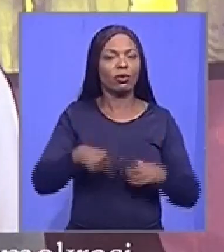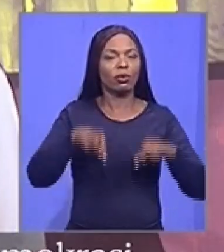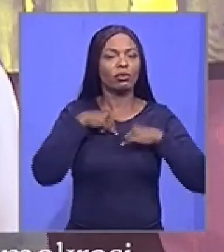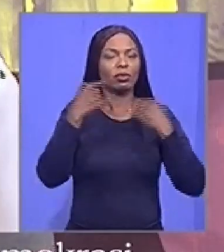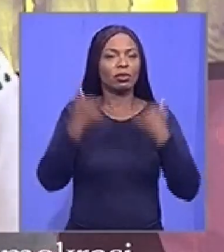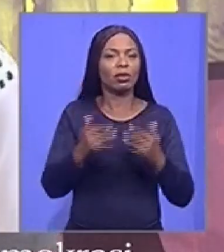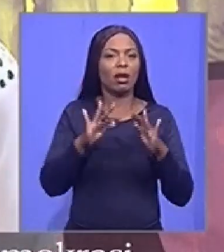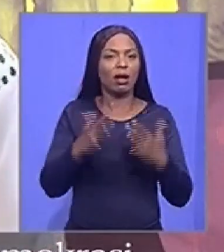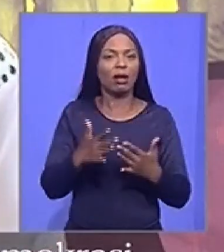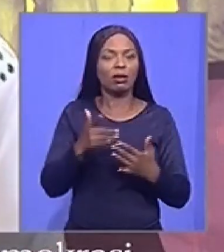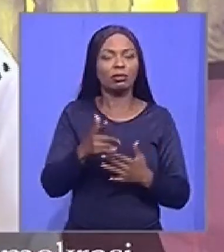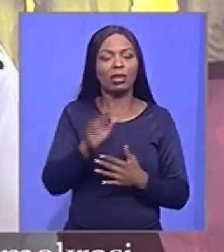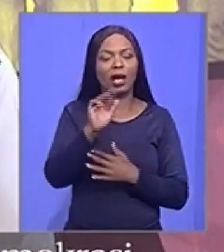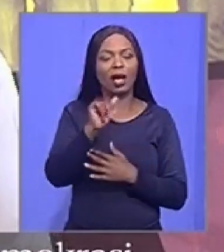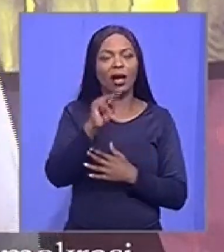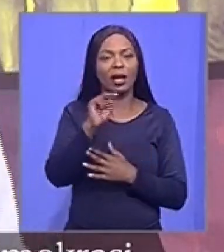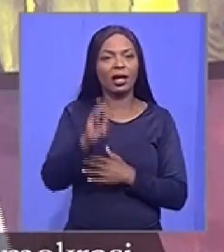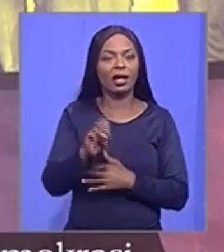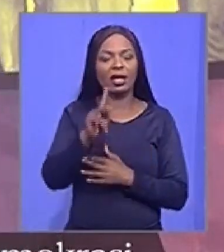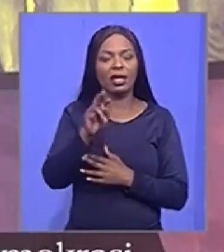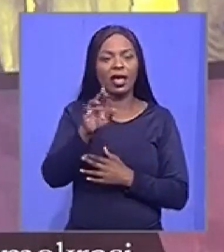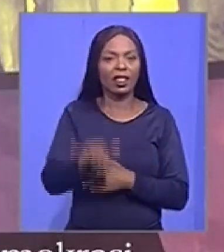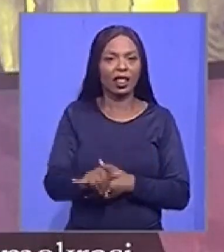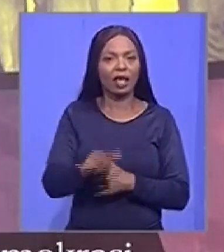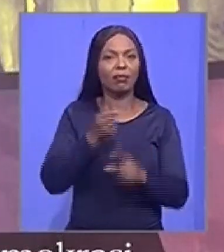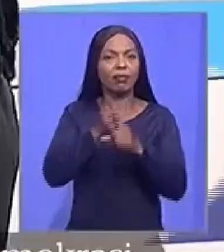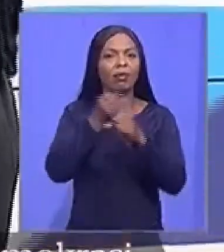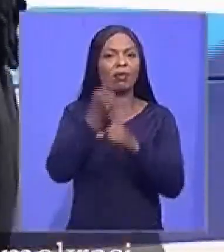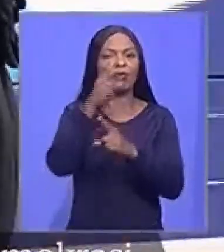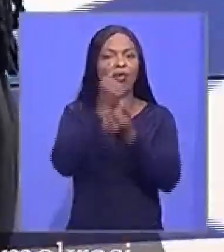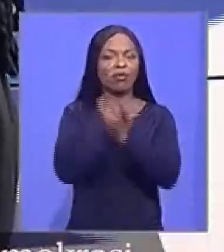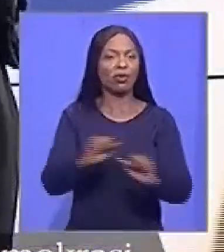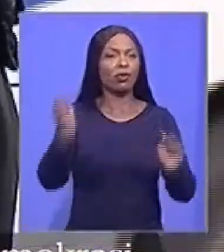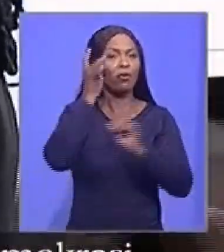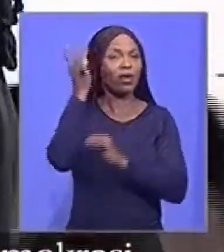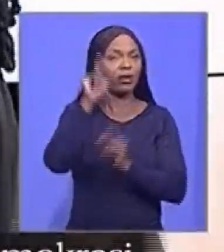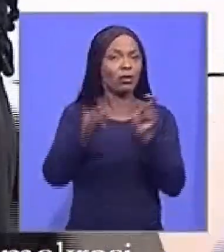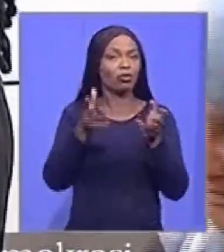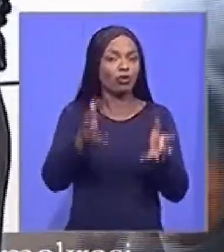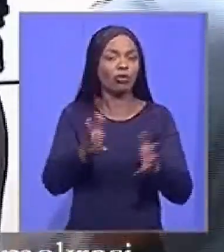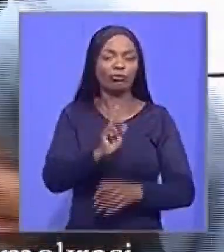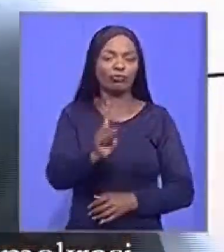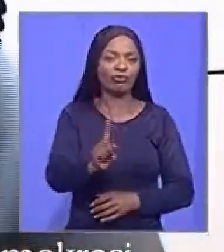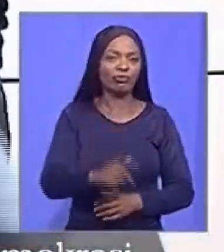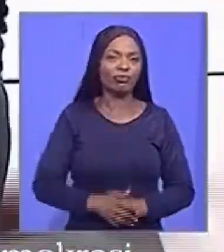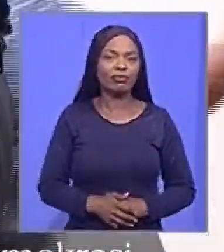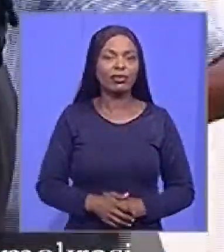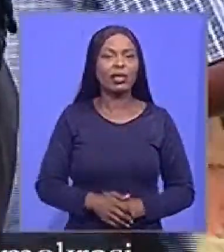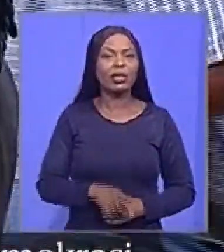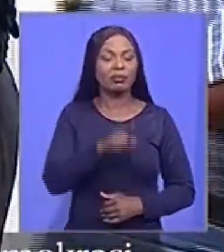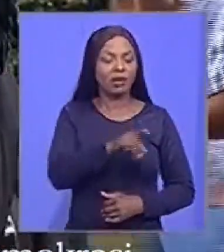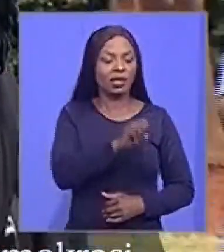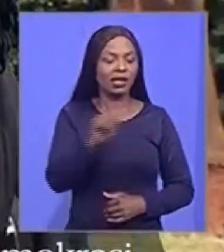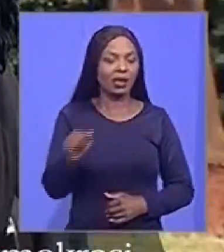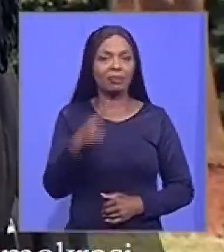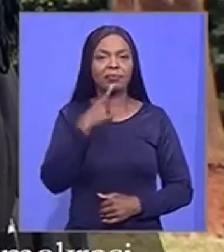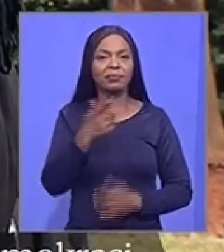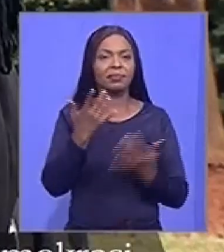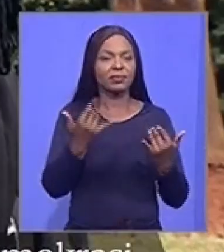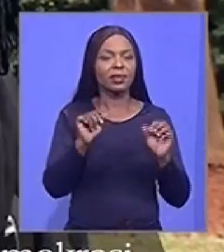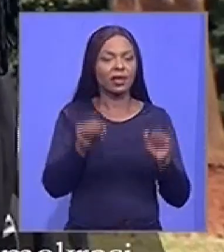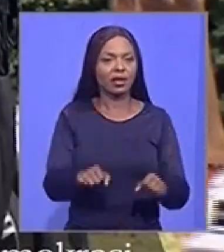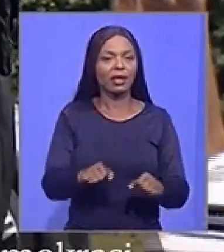forebearers like Uncle Kathy, who paved the way for our freedom. Action SA e buile ka botlhokwa jwa go sireletsa seriti sa tsamaiso